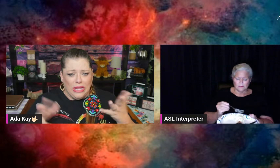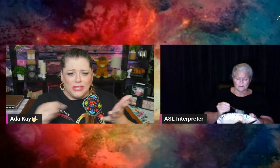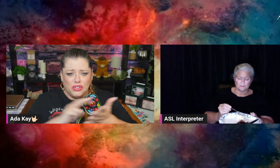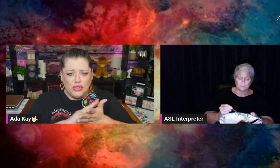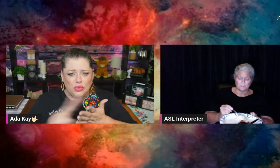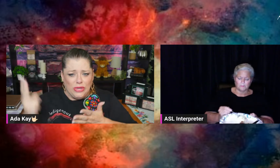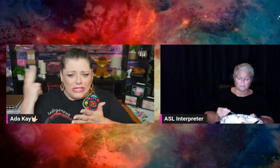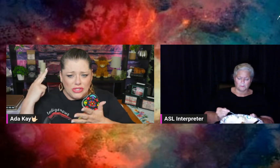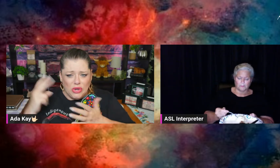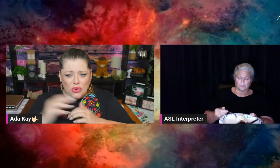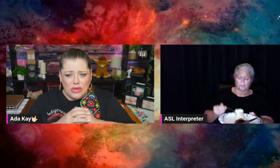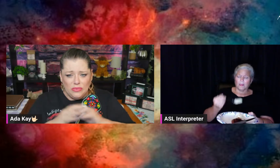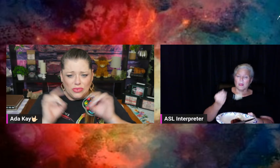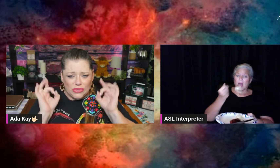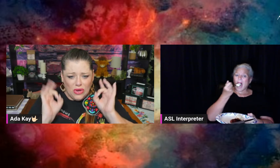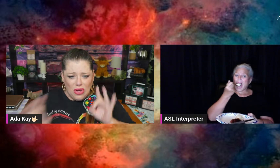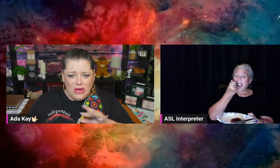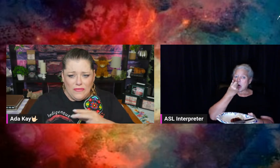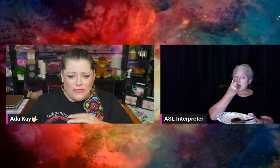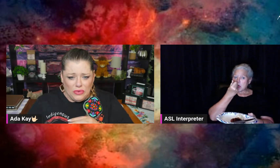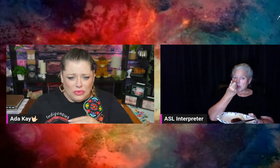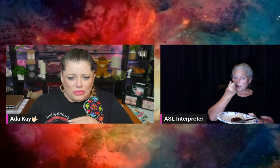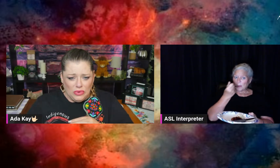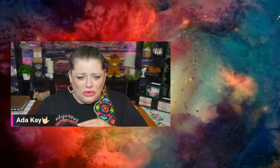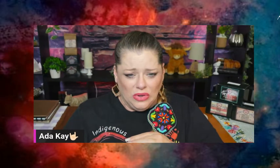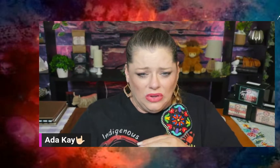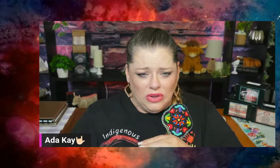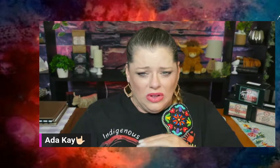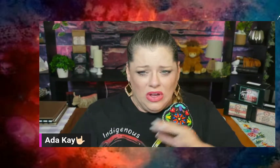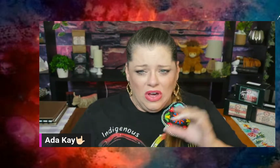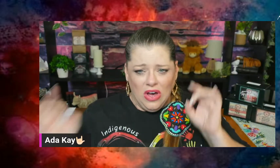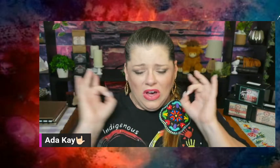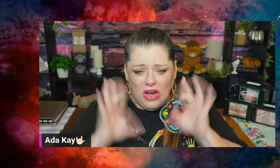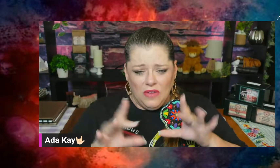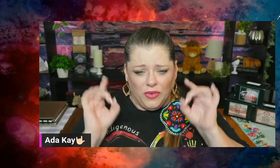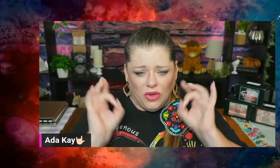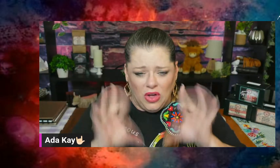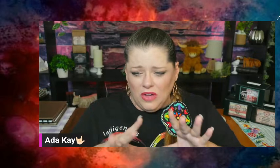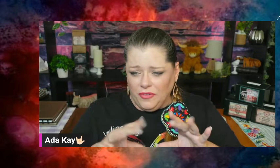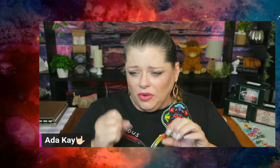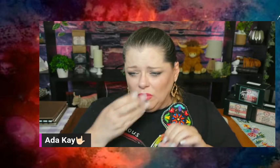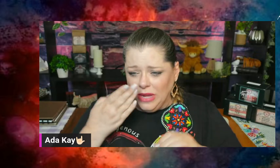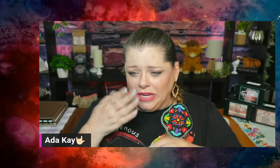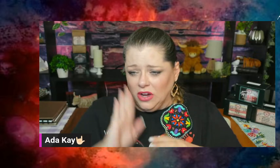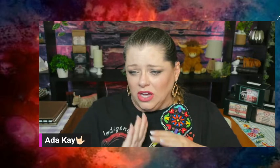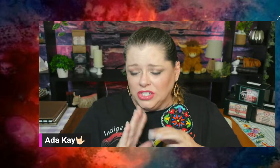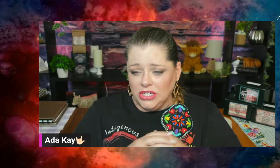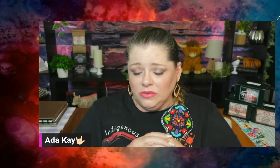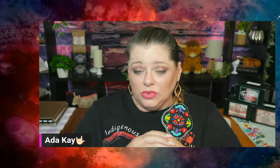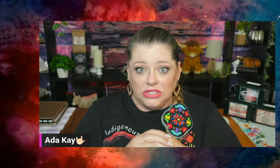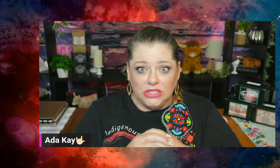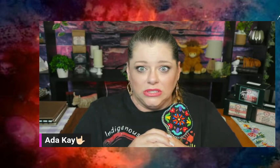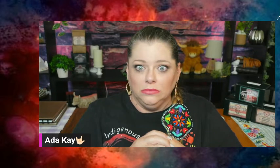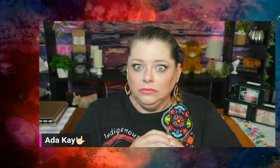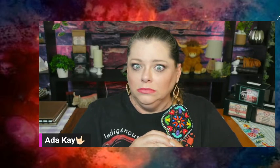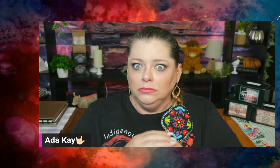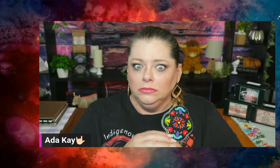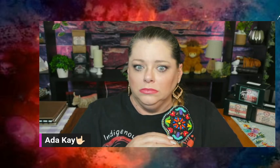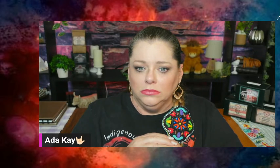Well, last 2 weeks ago, it was awful. Awful, awful. Oh my gosh, it